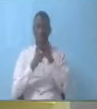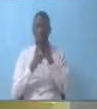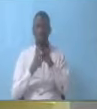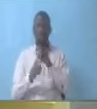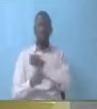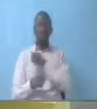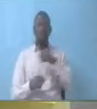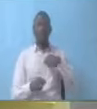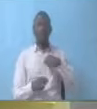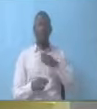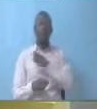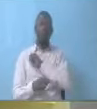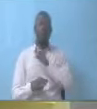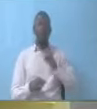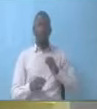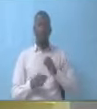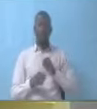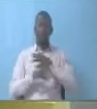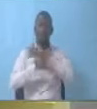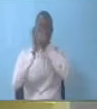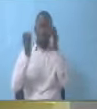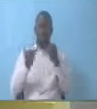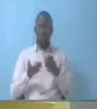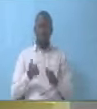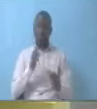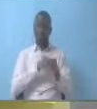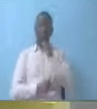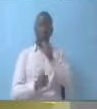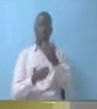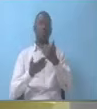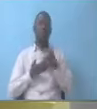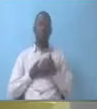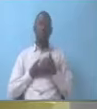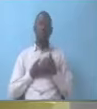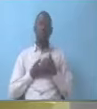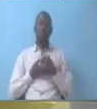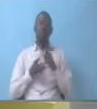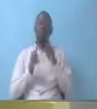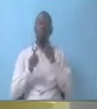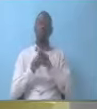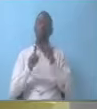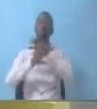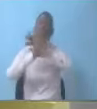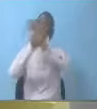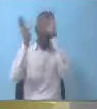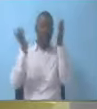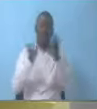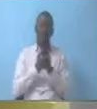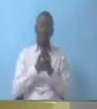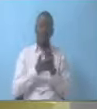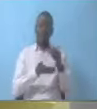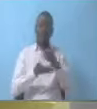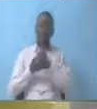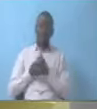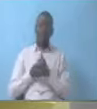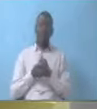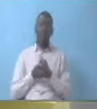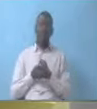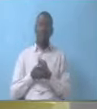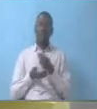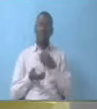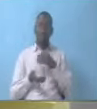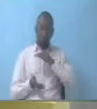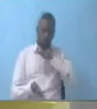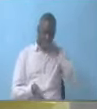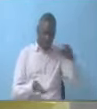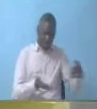mako dello. Together with all that have been seized from me. Ak lepp lo xamné ni mom lañ nangoon ci man. I put it under my praying mat. Ma dal diko